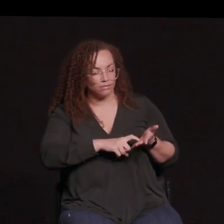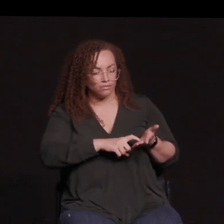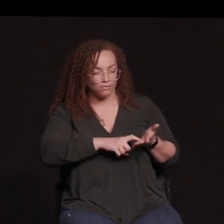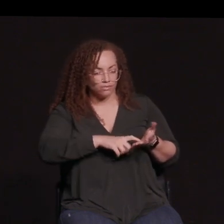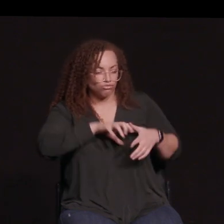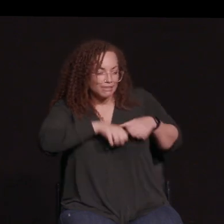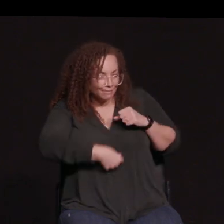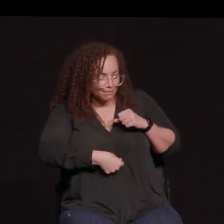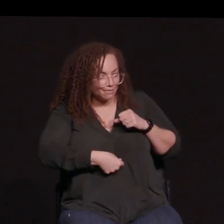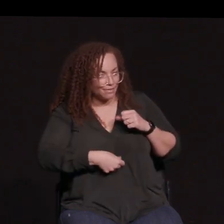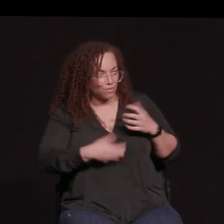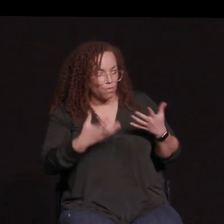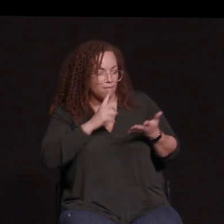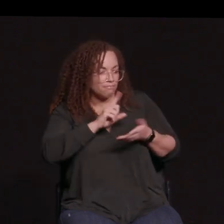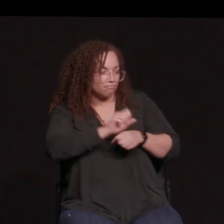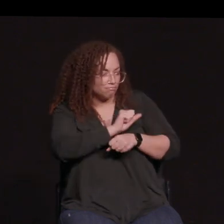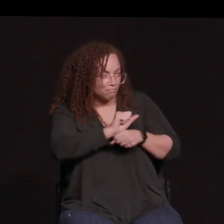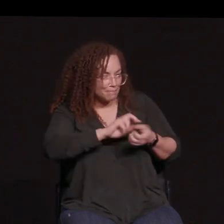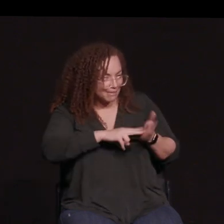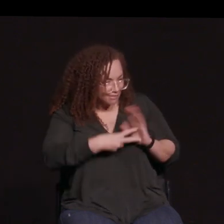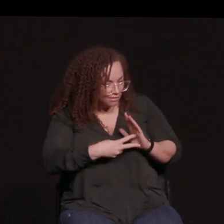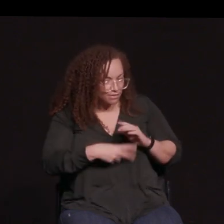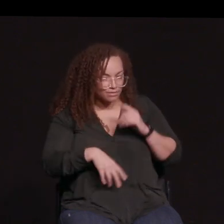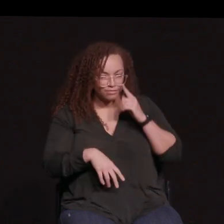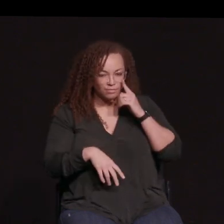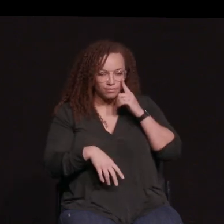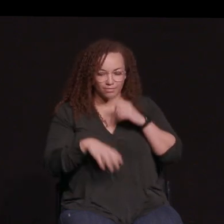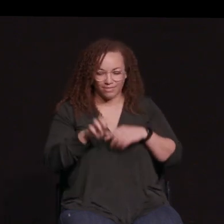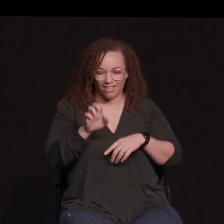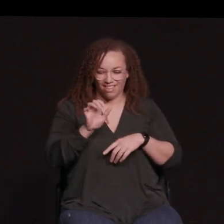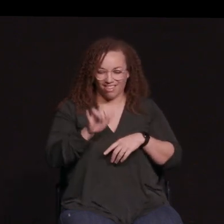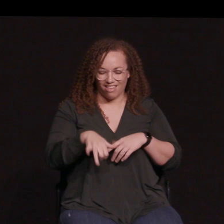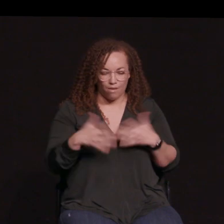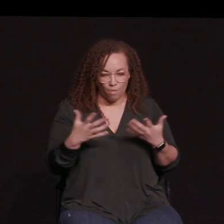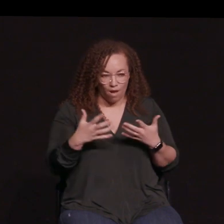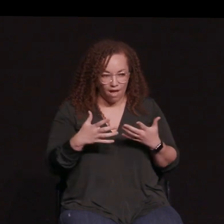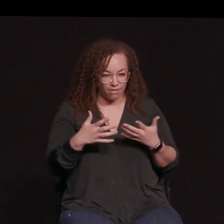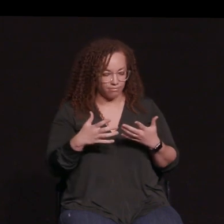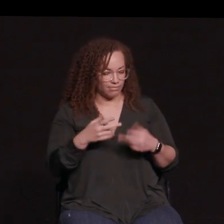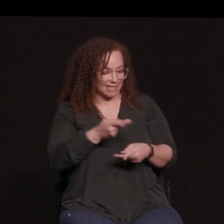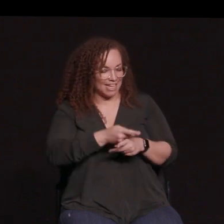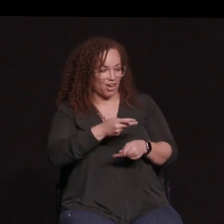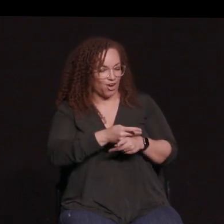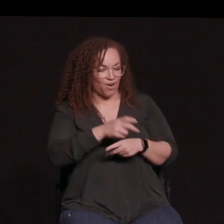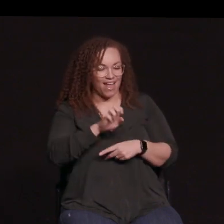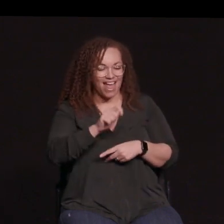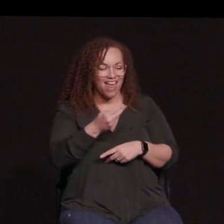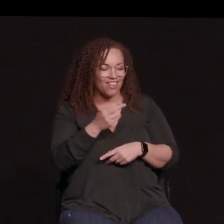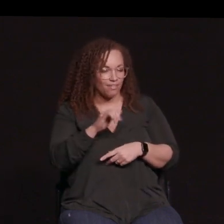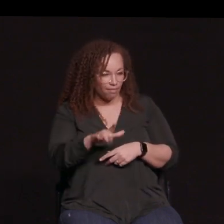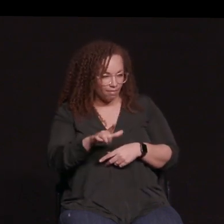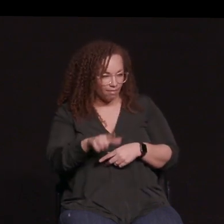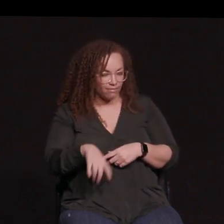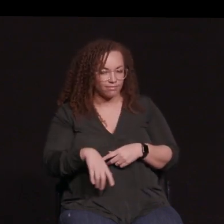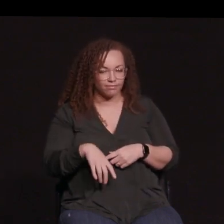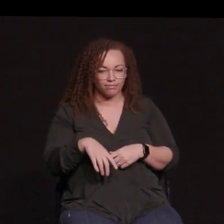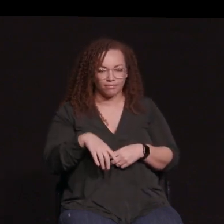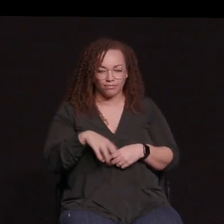is, an ethical act of care, a radical act of